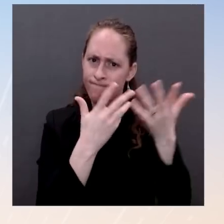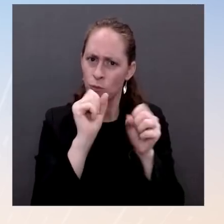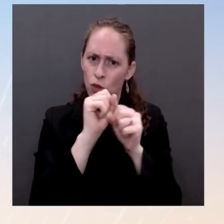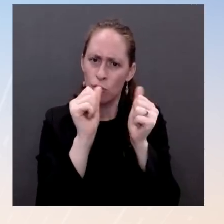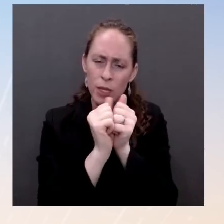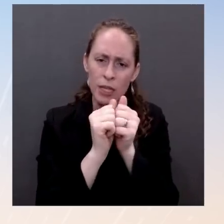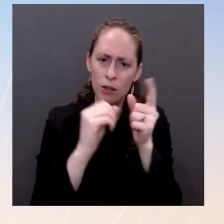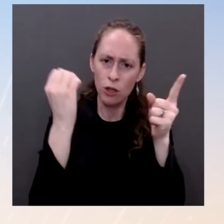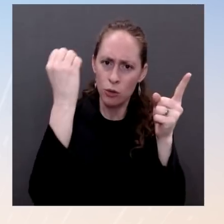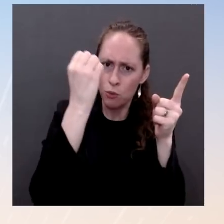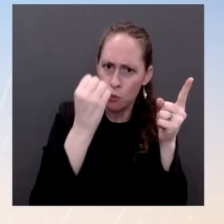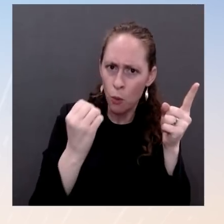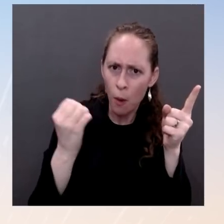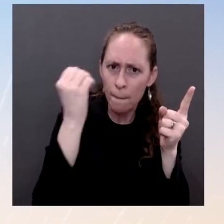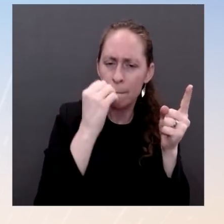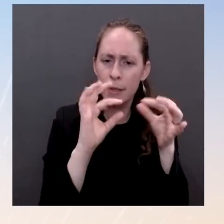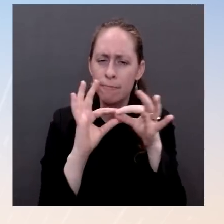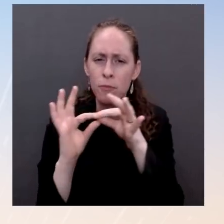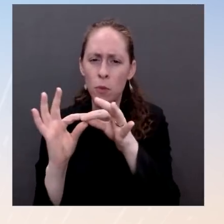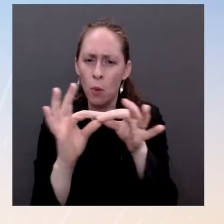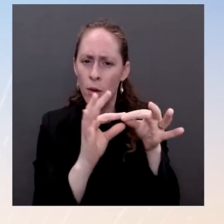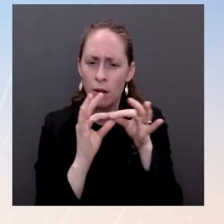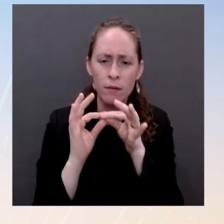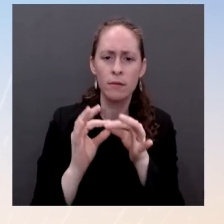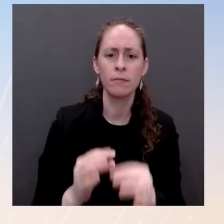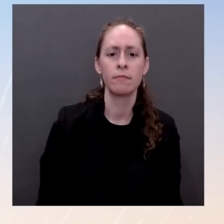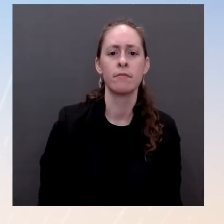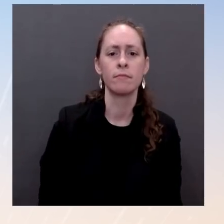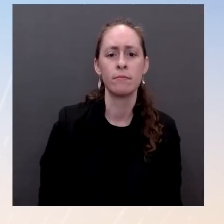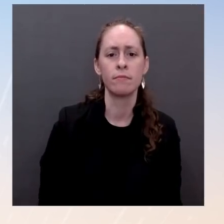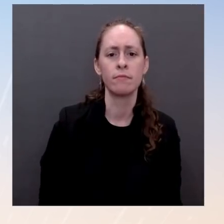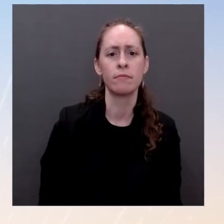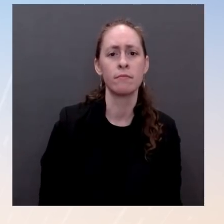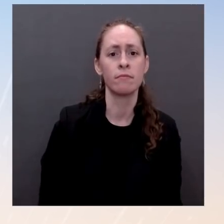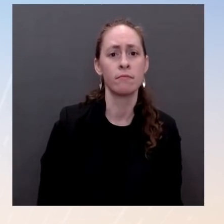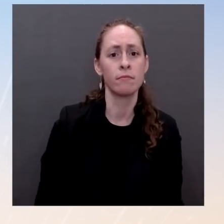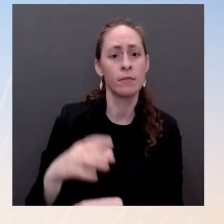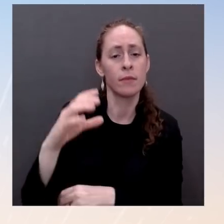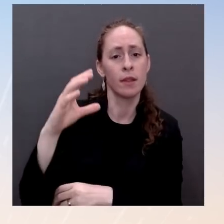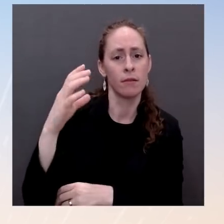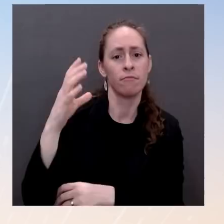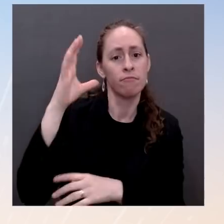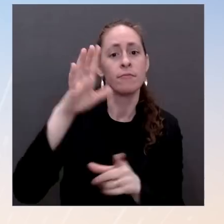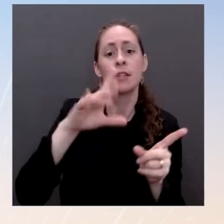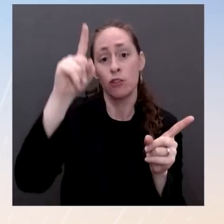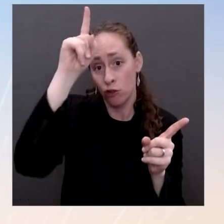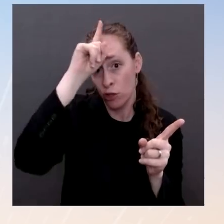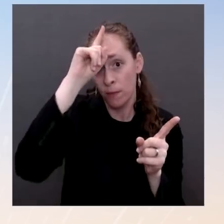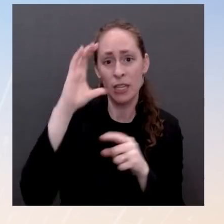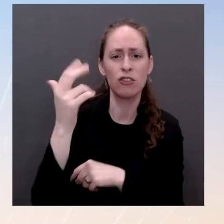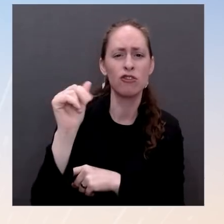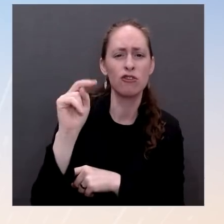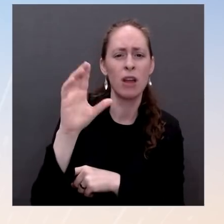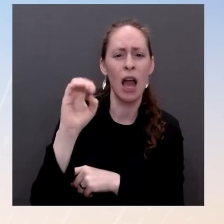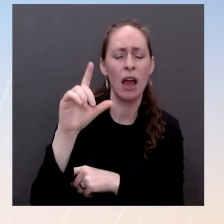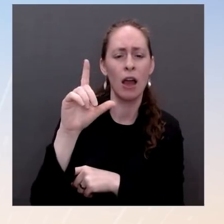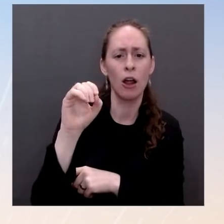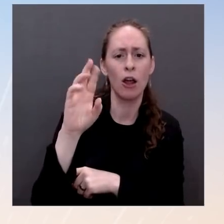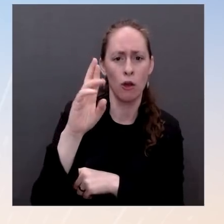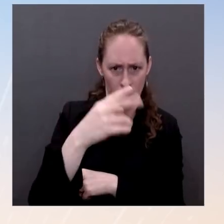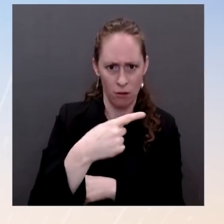Is that how you would characterize it from the White House? Well, I think as you've heard the president convey, and you just heard him convey in his